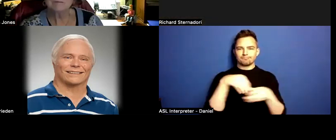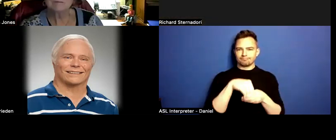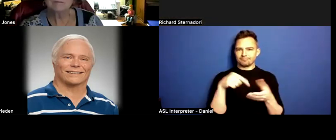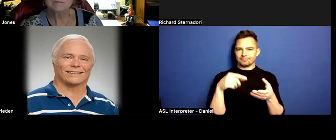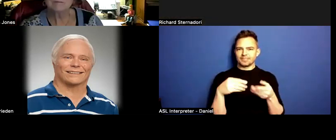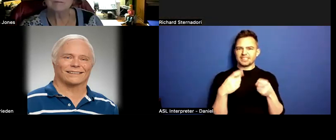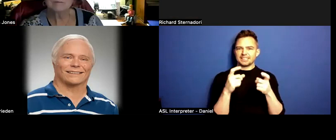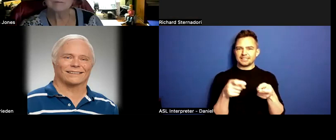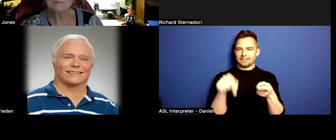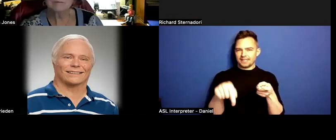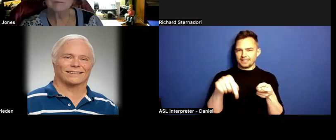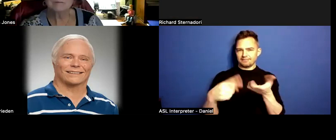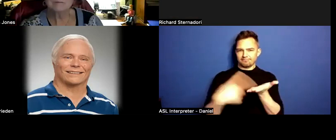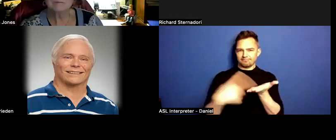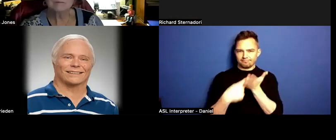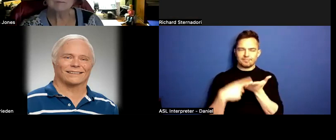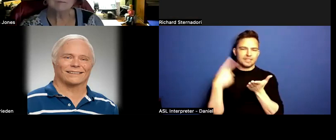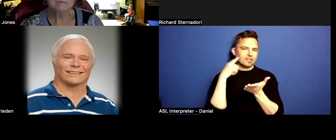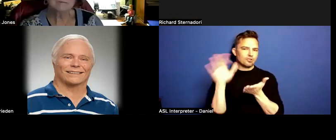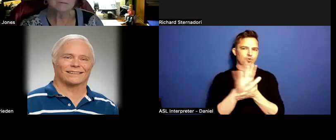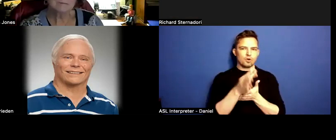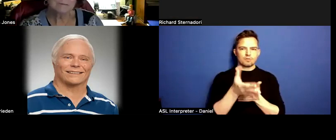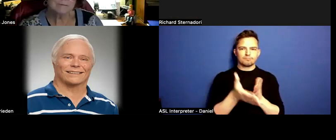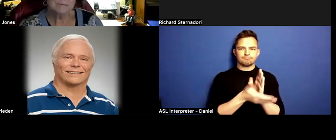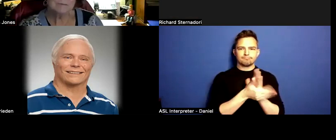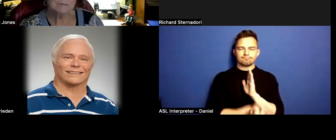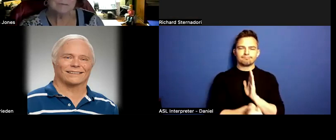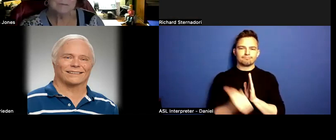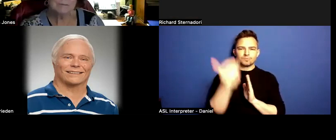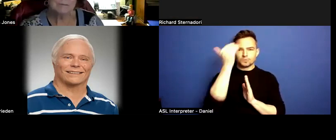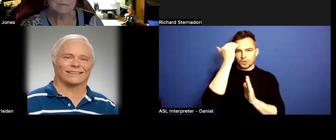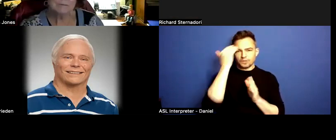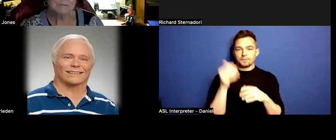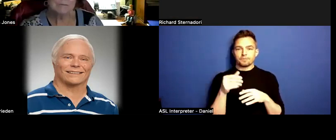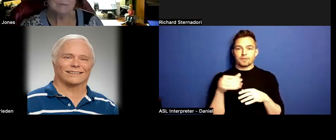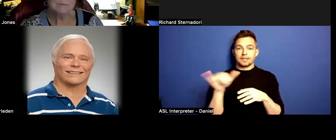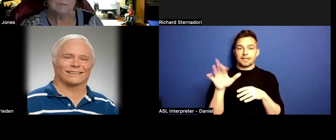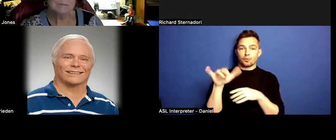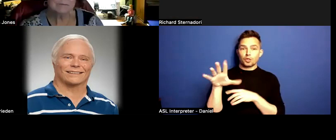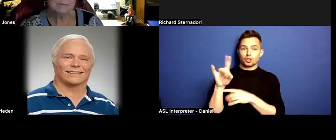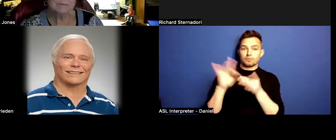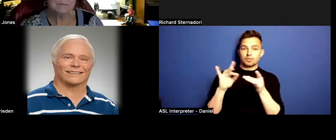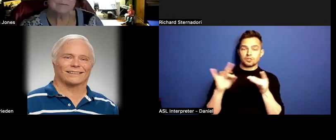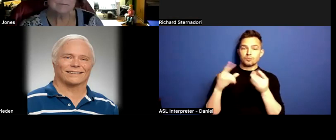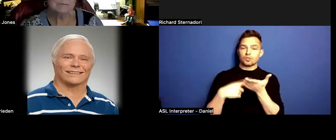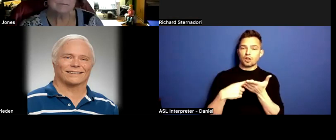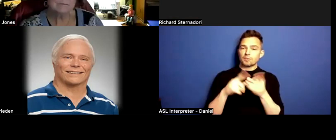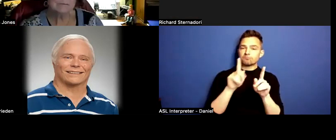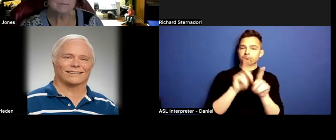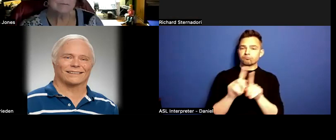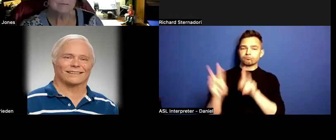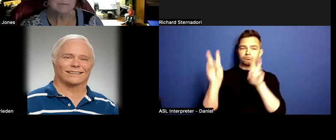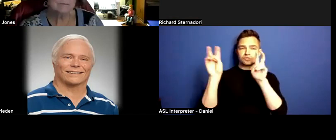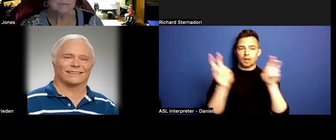discussion and hear from your expertise. As Richard mentioned, we'll be talking about a number of